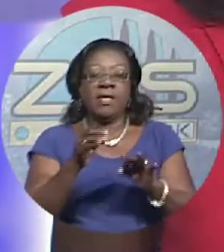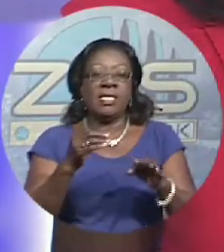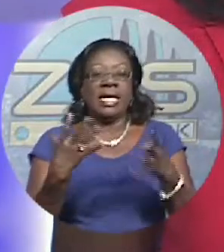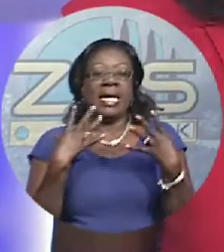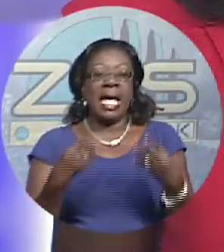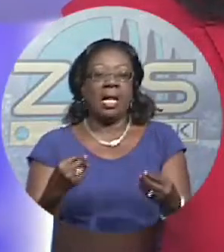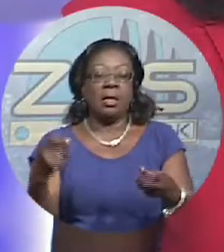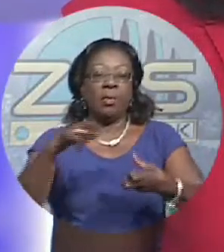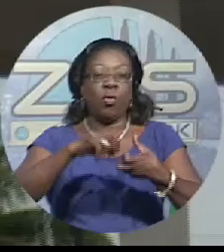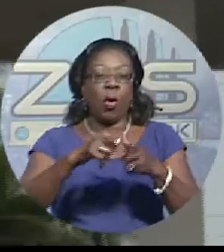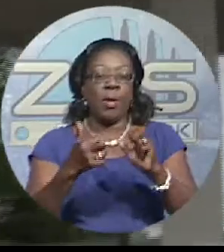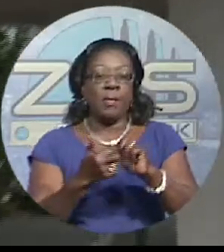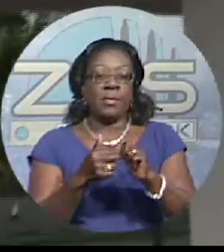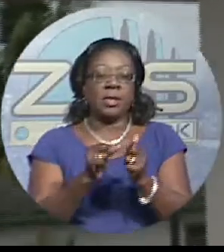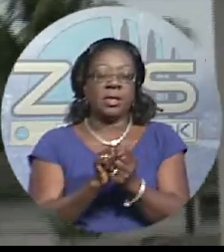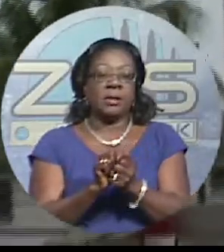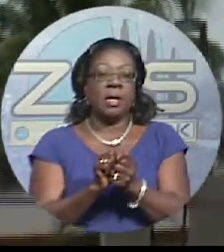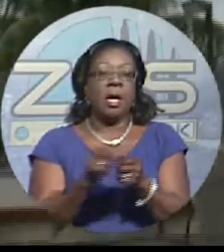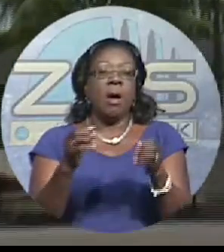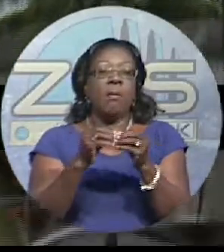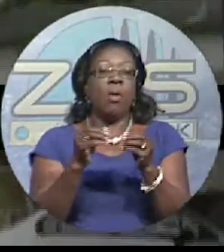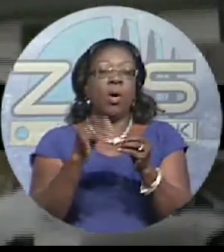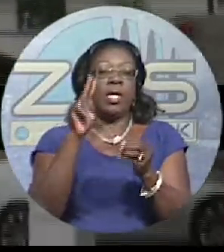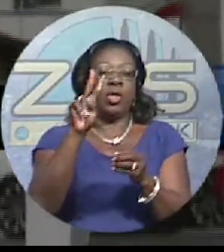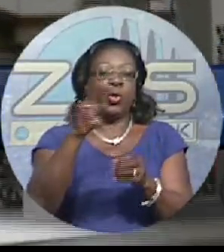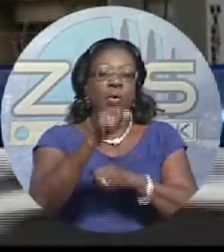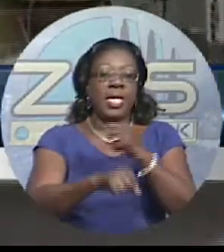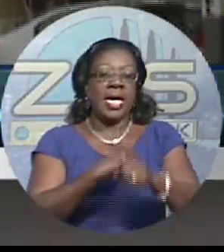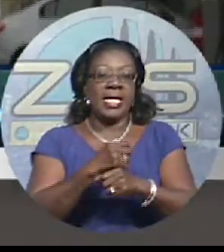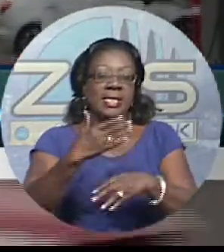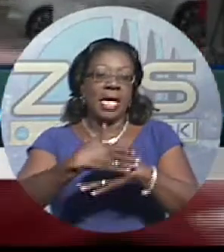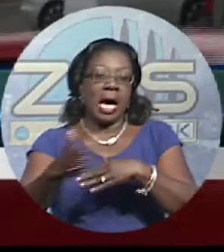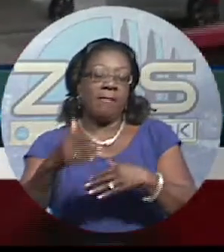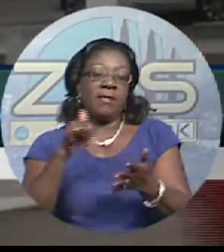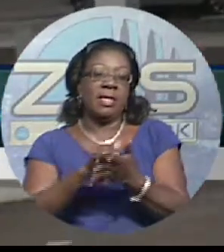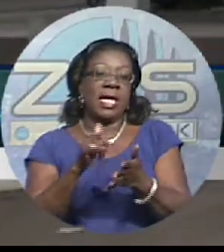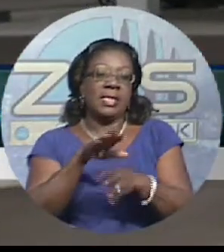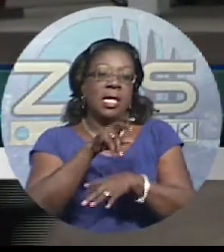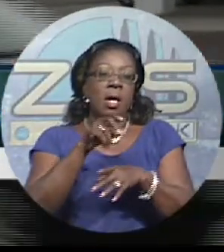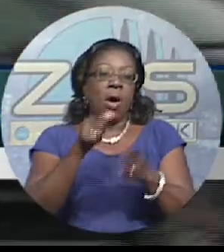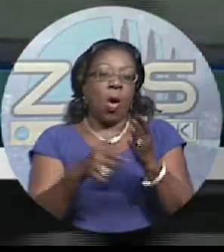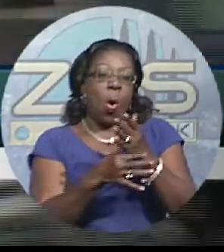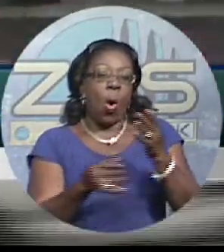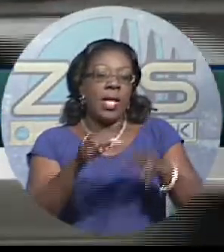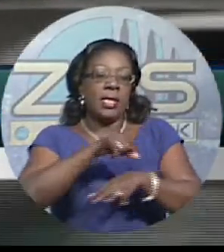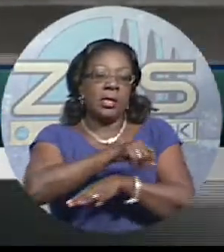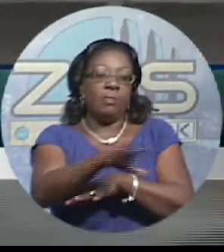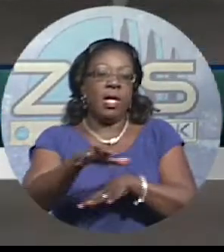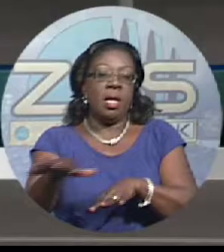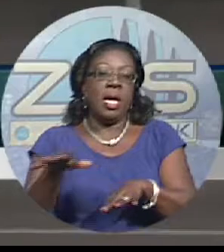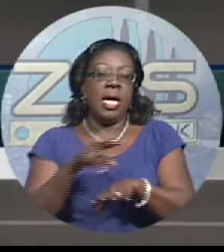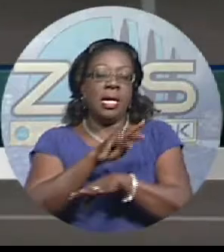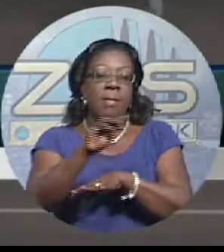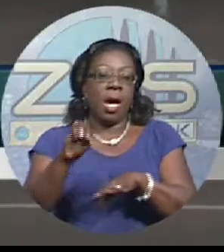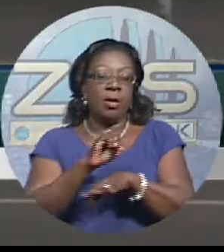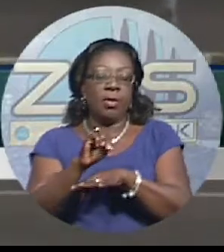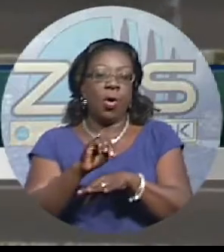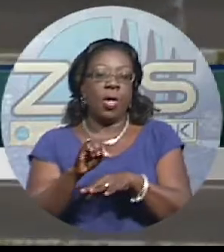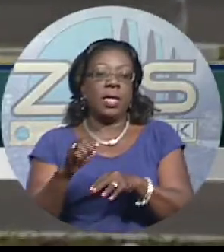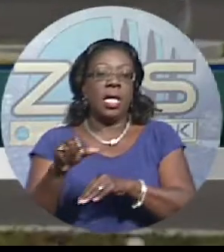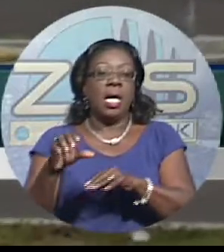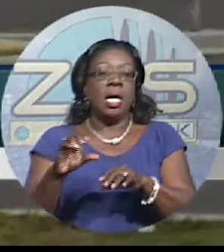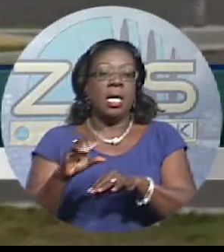from here. More than 2 years after that spill, residents in the Marathon constituency are still reportedly